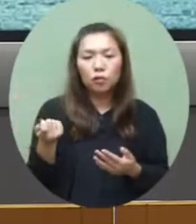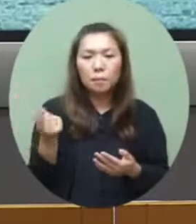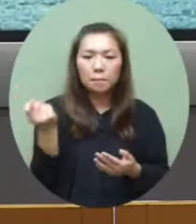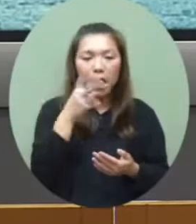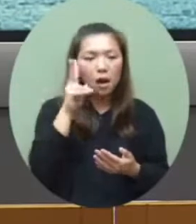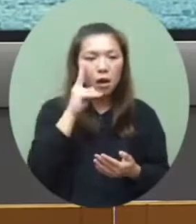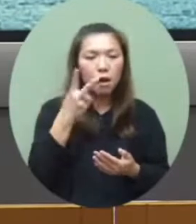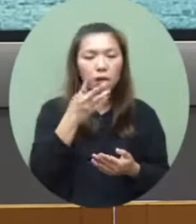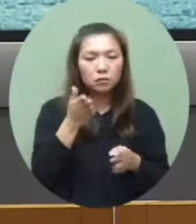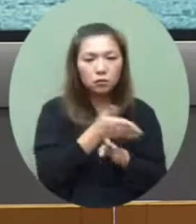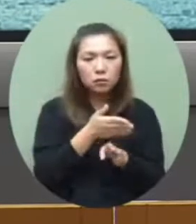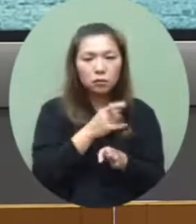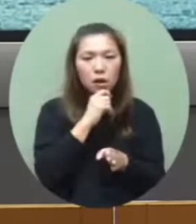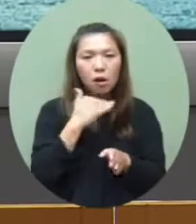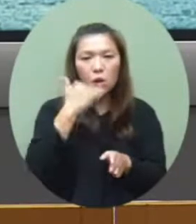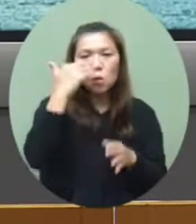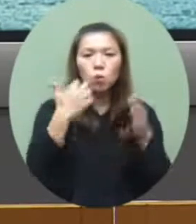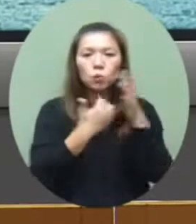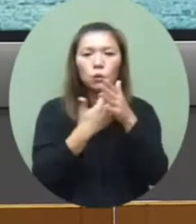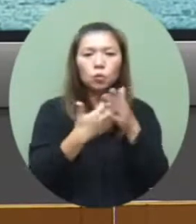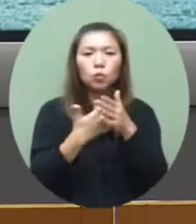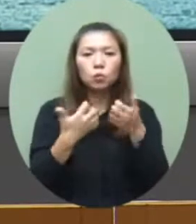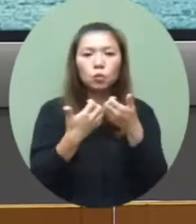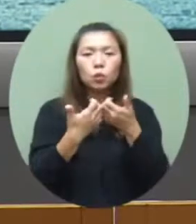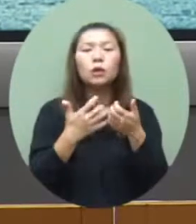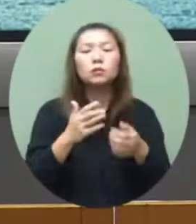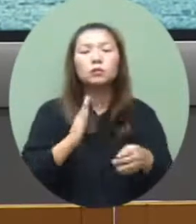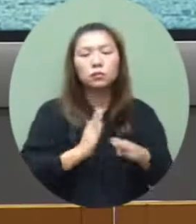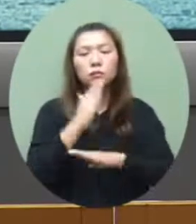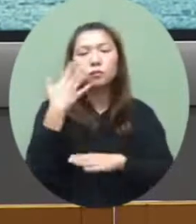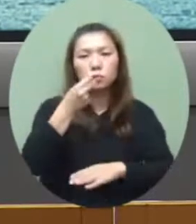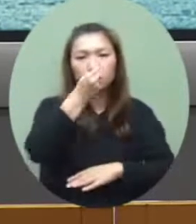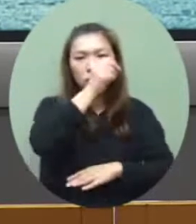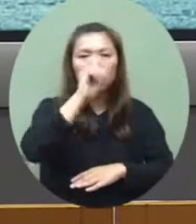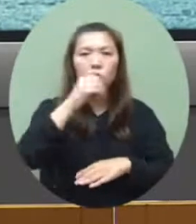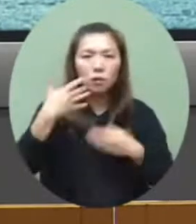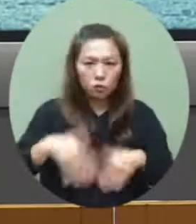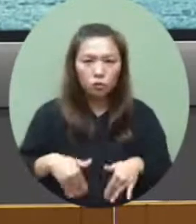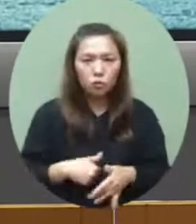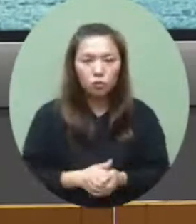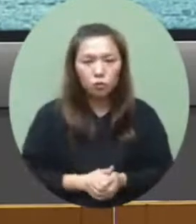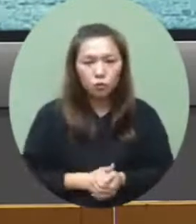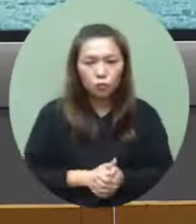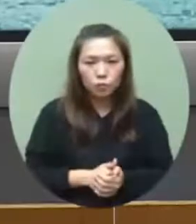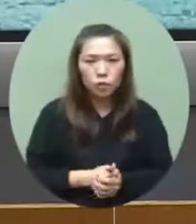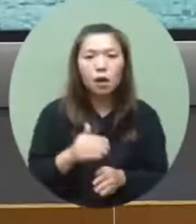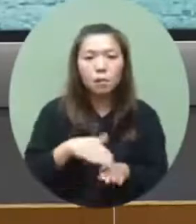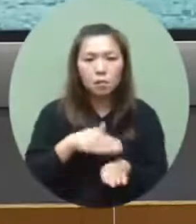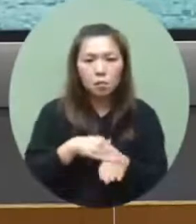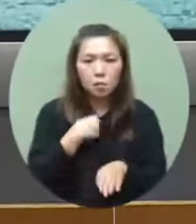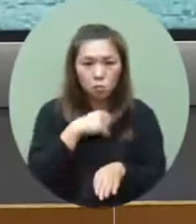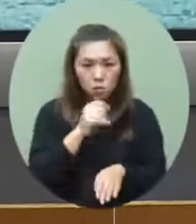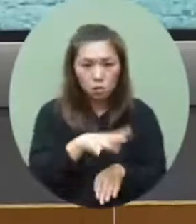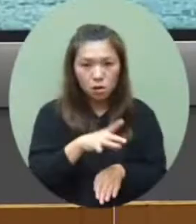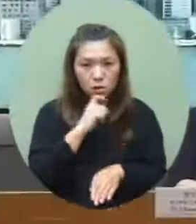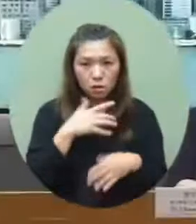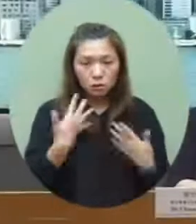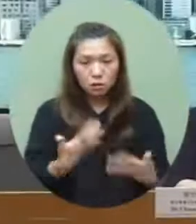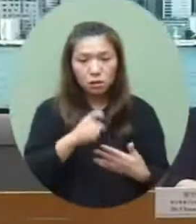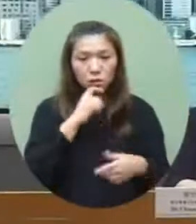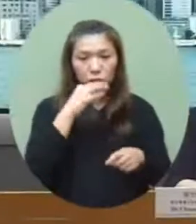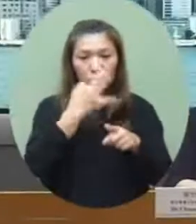release, with some fluctuations. About 2 days ago, the figure spiked, exceeding